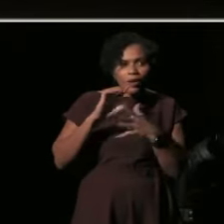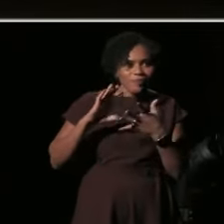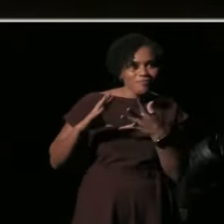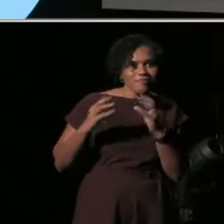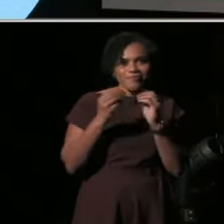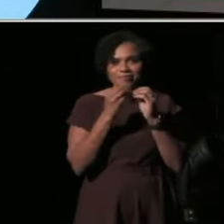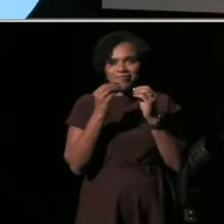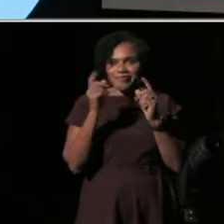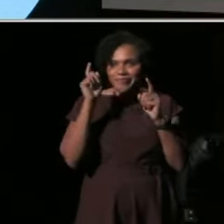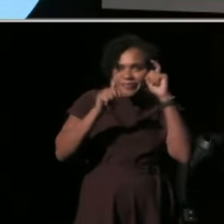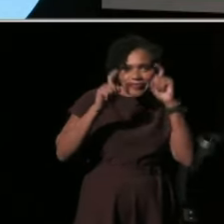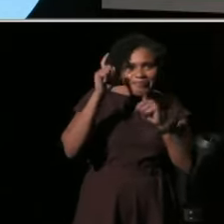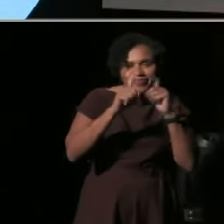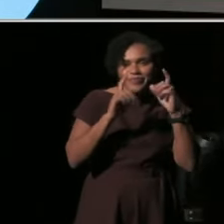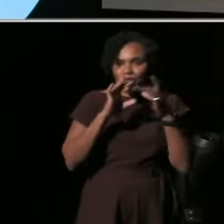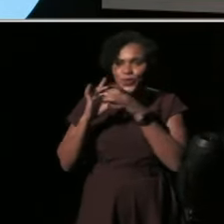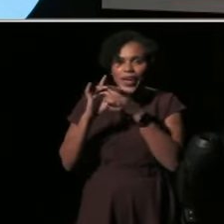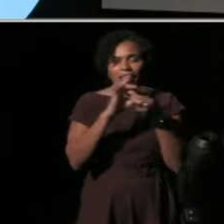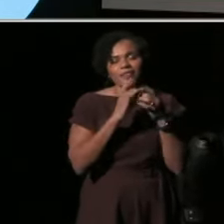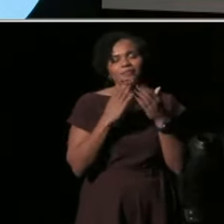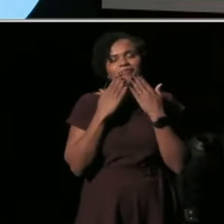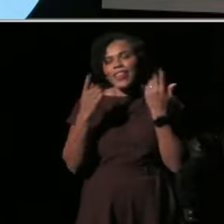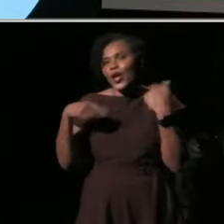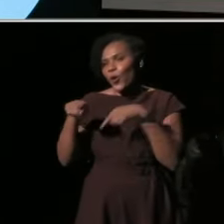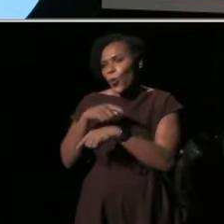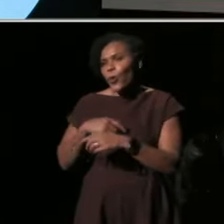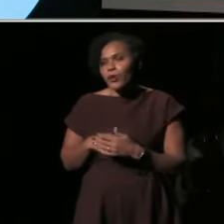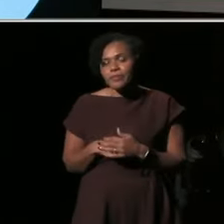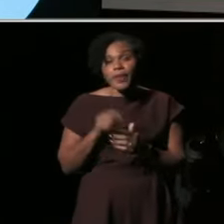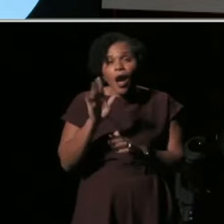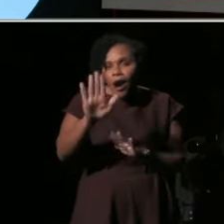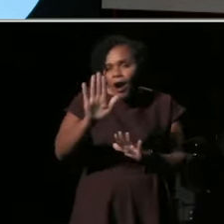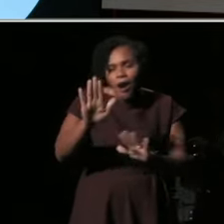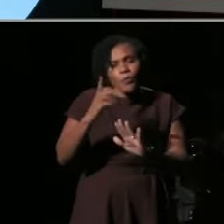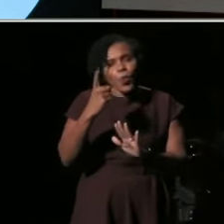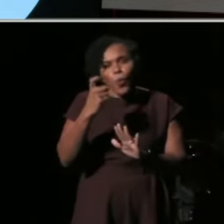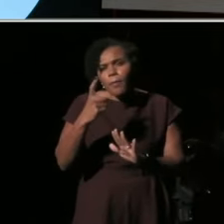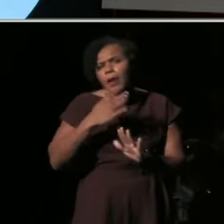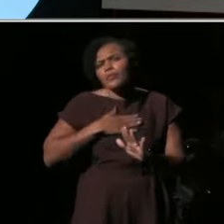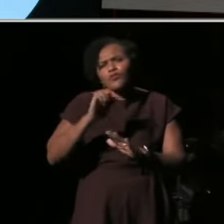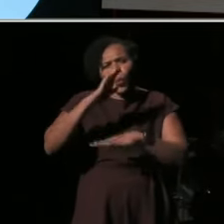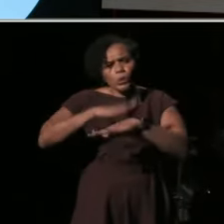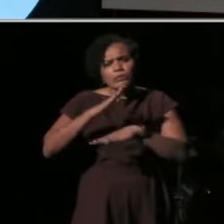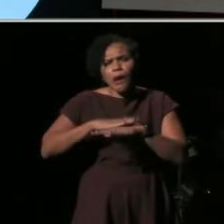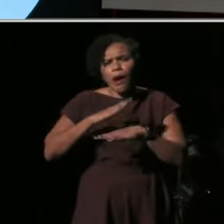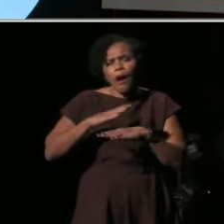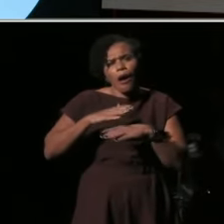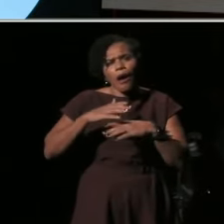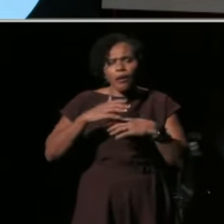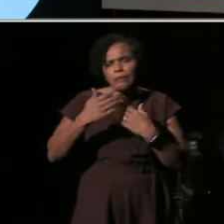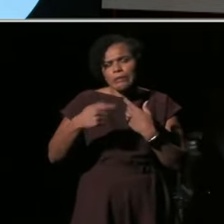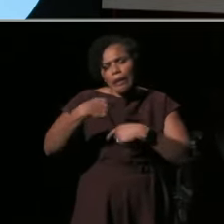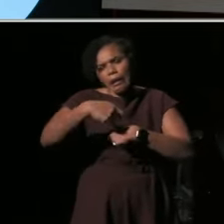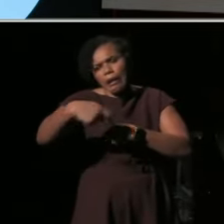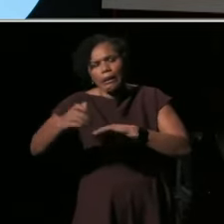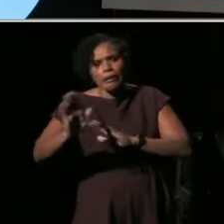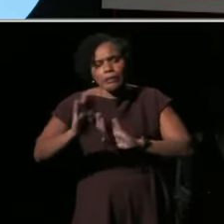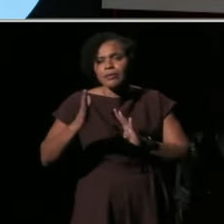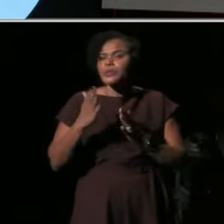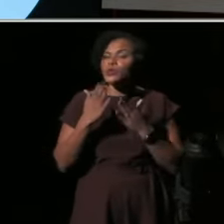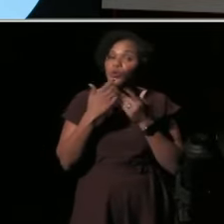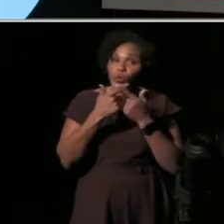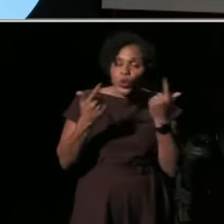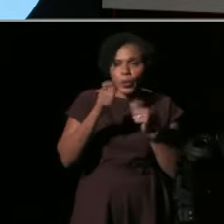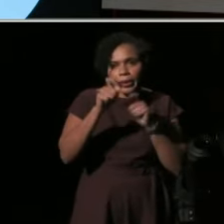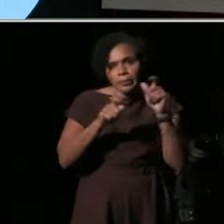y'all. Thank y'all. One more thing. I'm sorry to take up y'all's time, but and there's so many people that we really